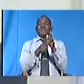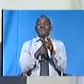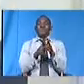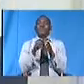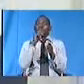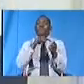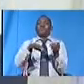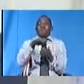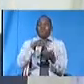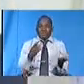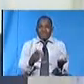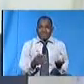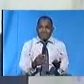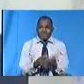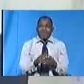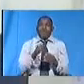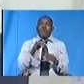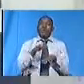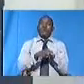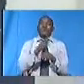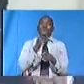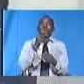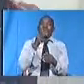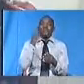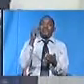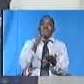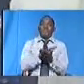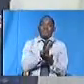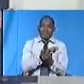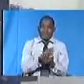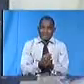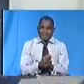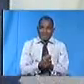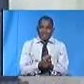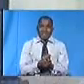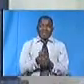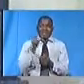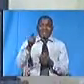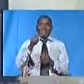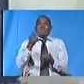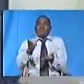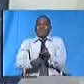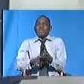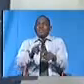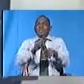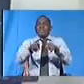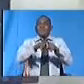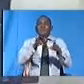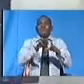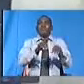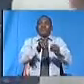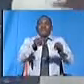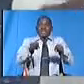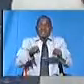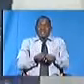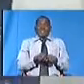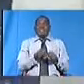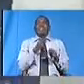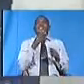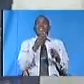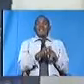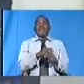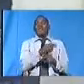happened. When on the face of the pink sheet, they relate to different polling stations clearly identified by their names